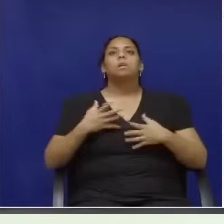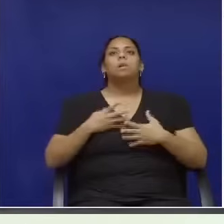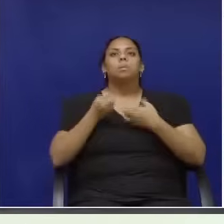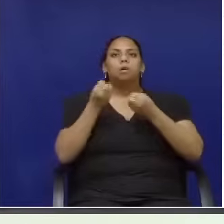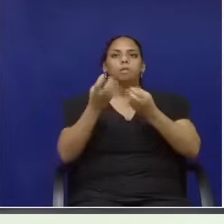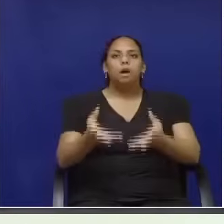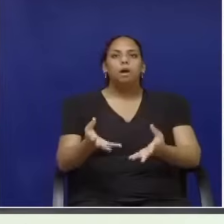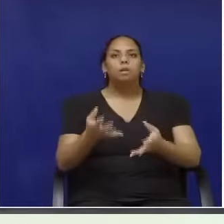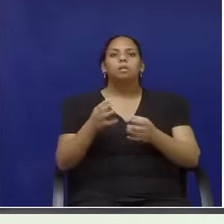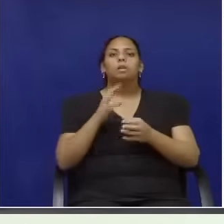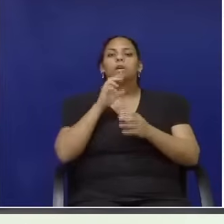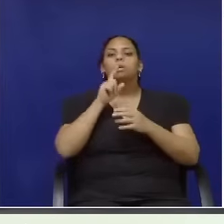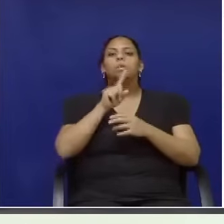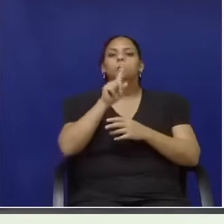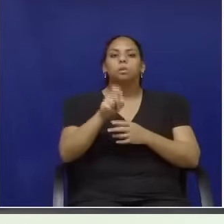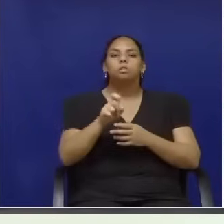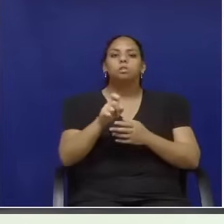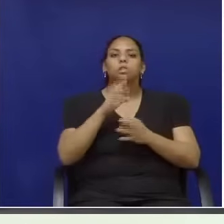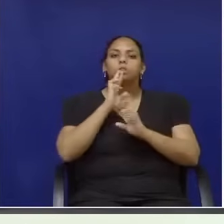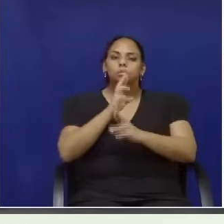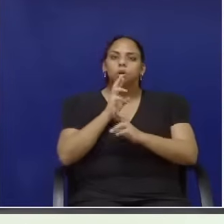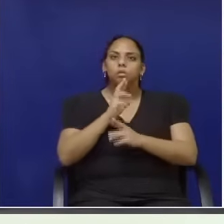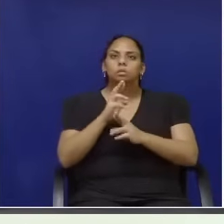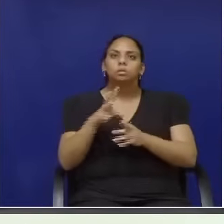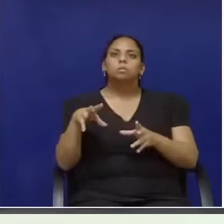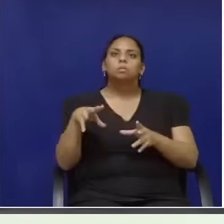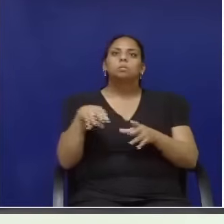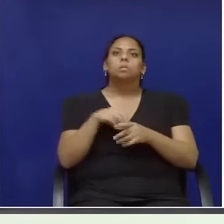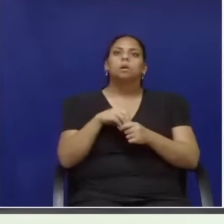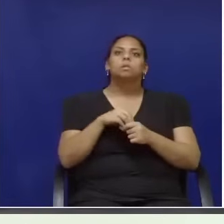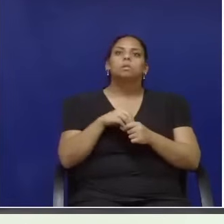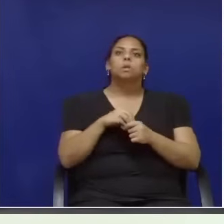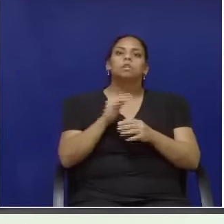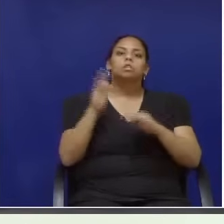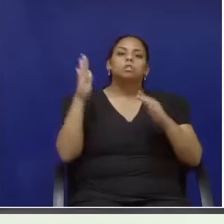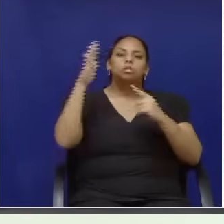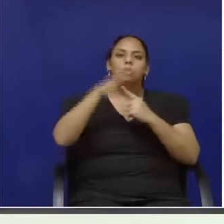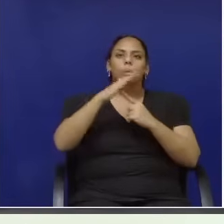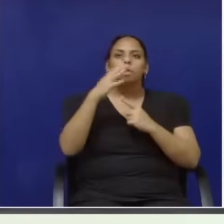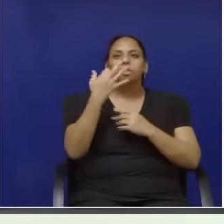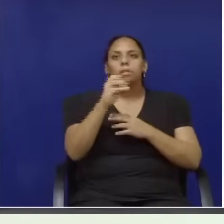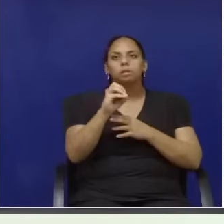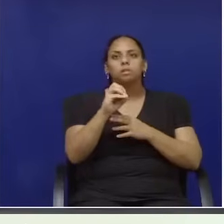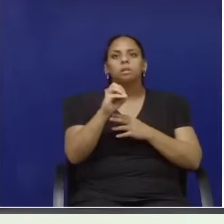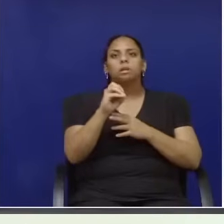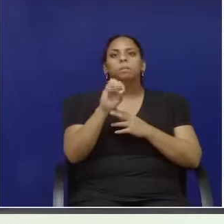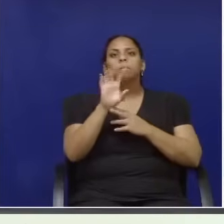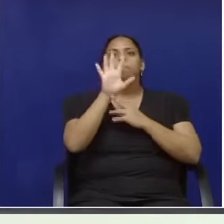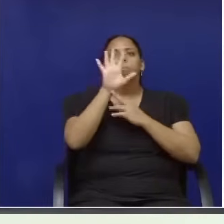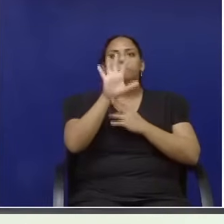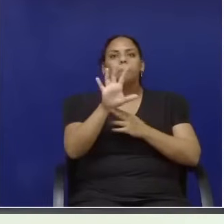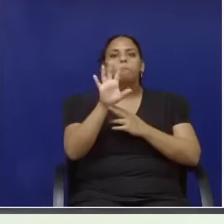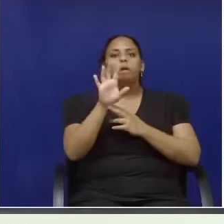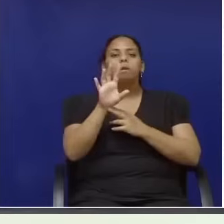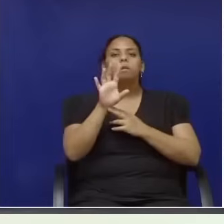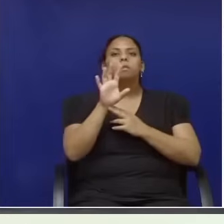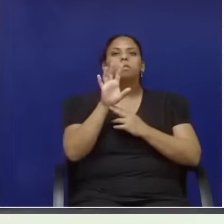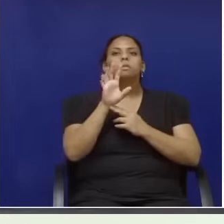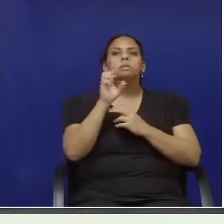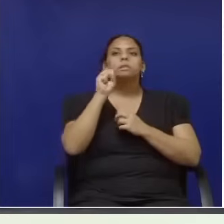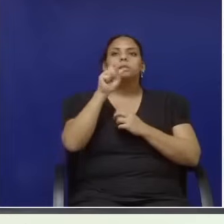requested responses regarding each of the top 30 plus 5 high contact crime